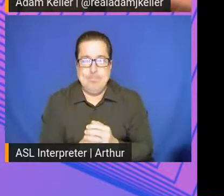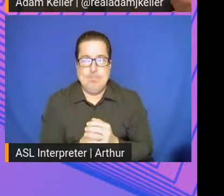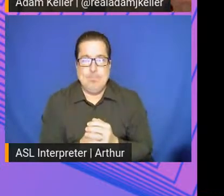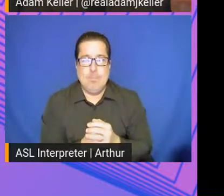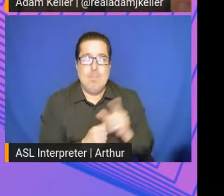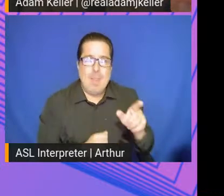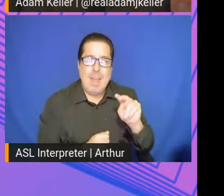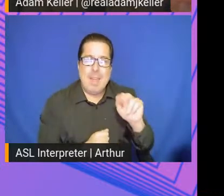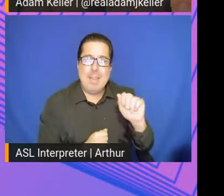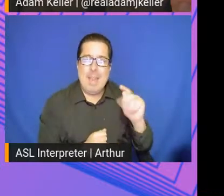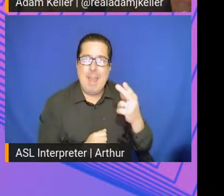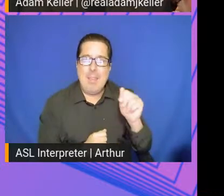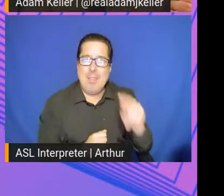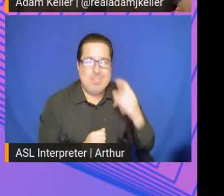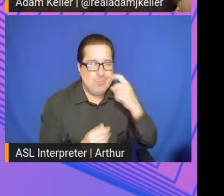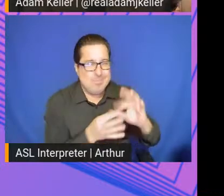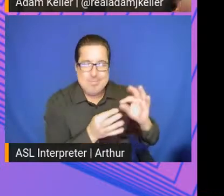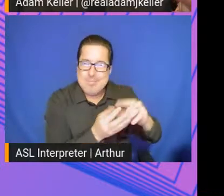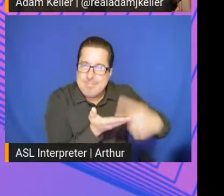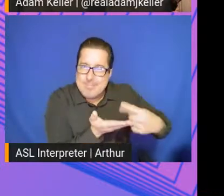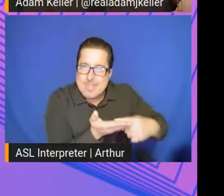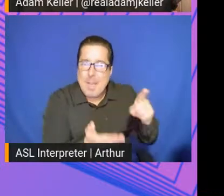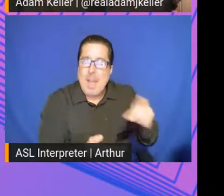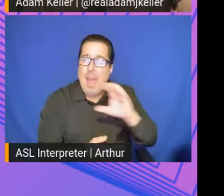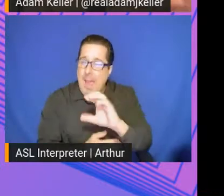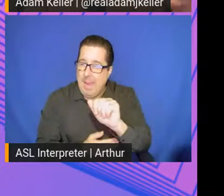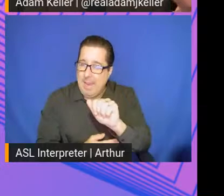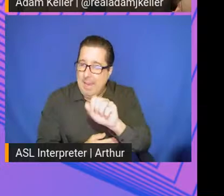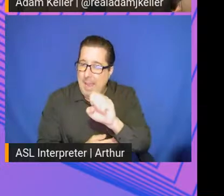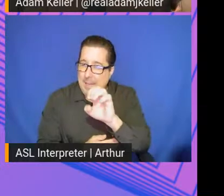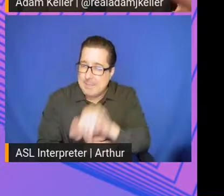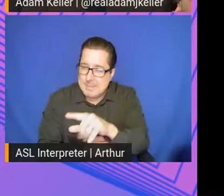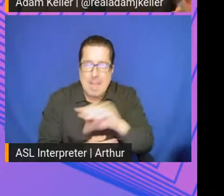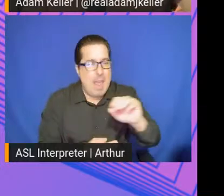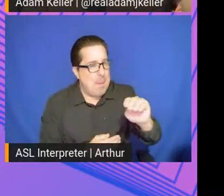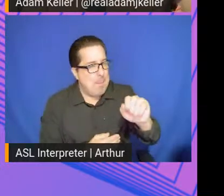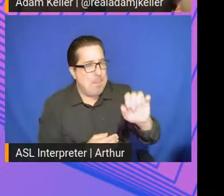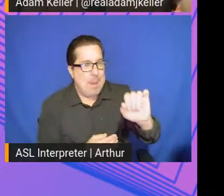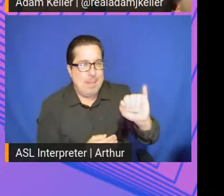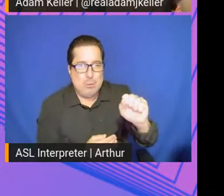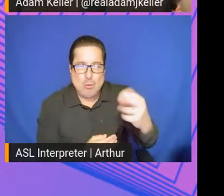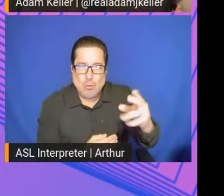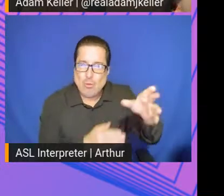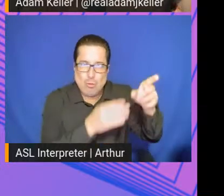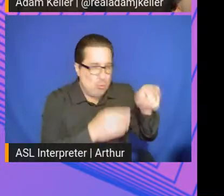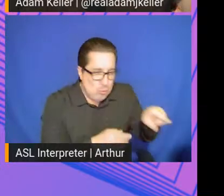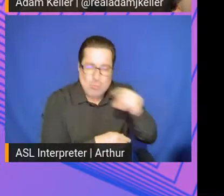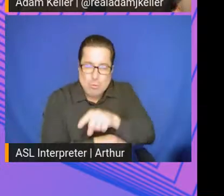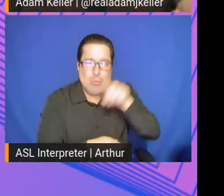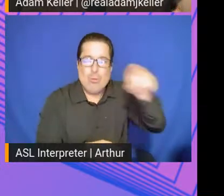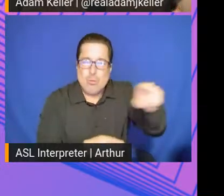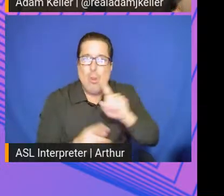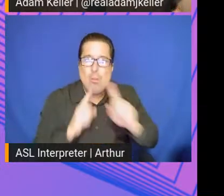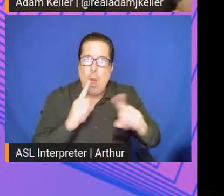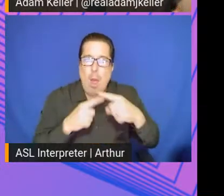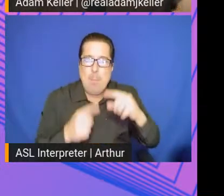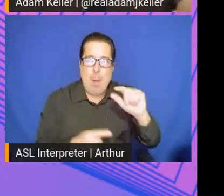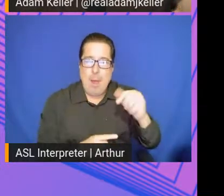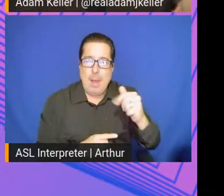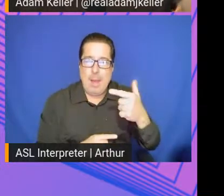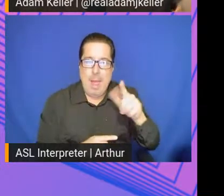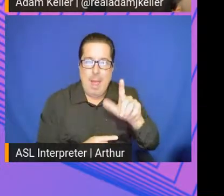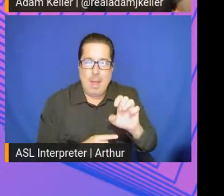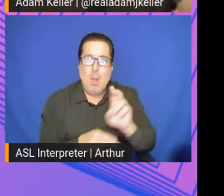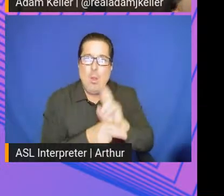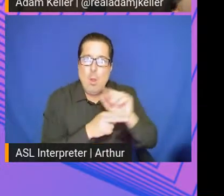it. Casey earlier and Maish had a great conversation around how Gaggle is using Amazon ECS in production